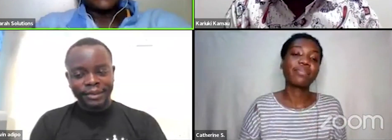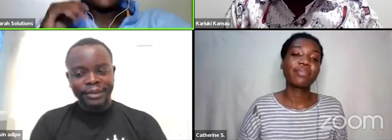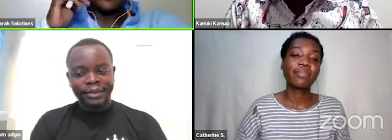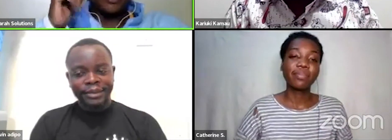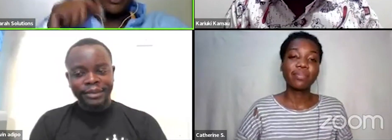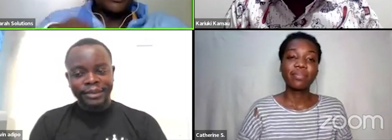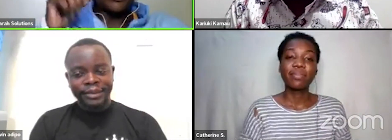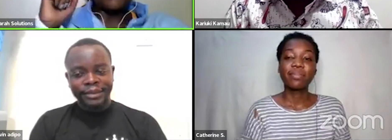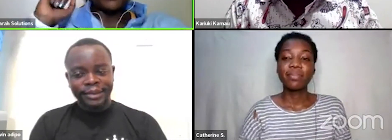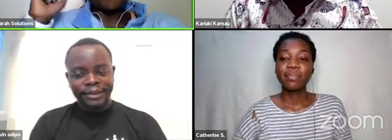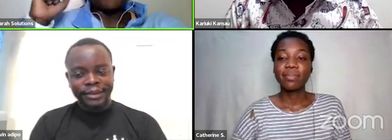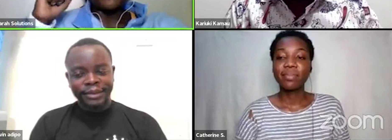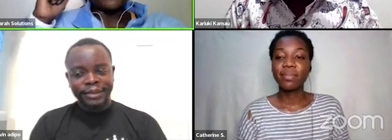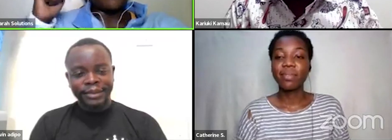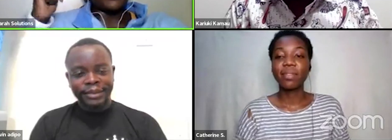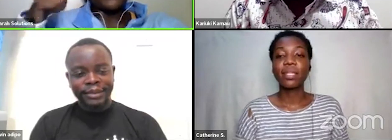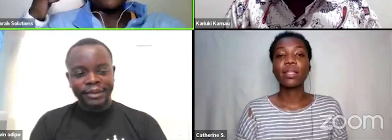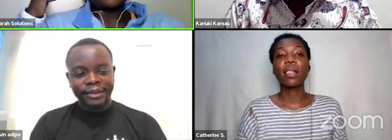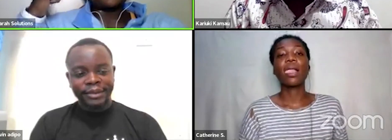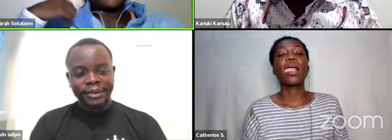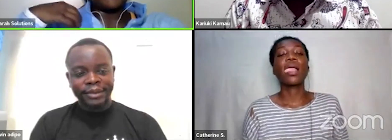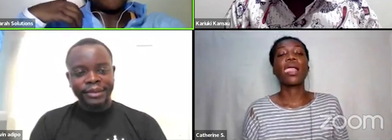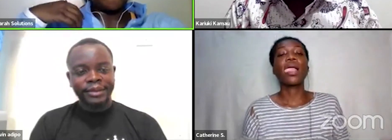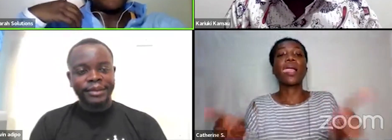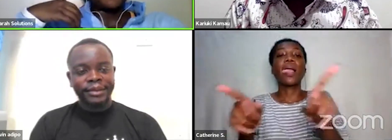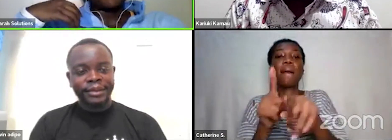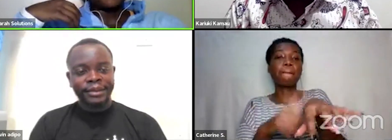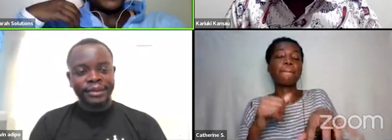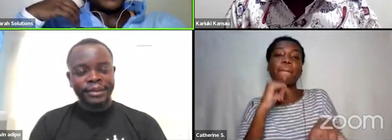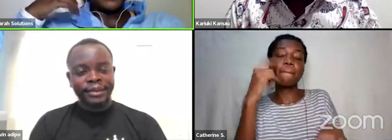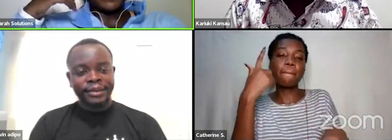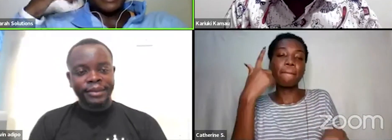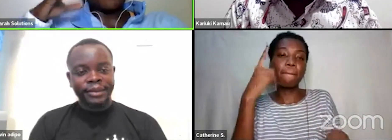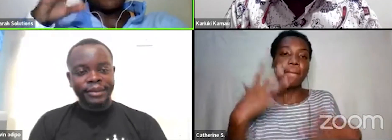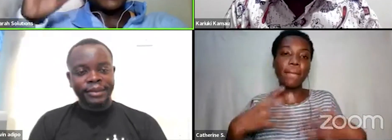Yes, and also not for the people who are afraid of